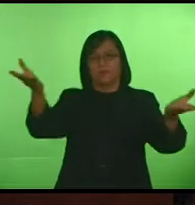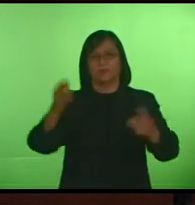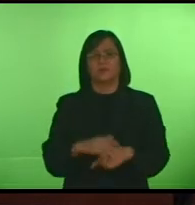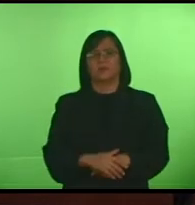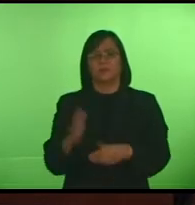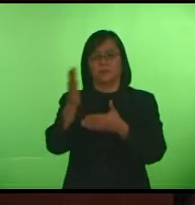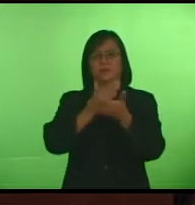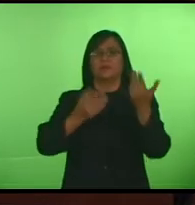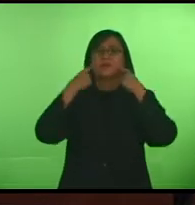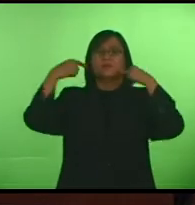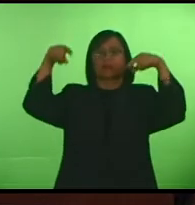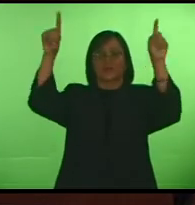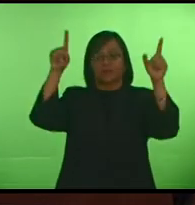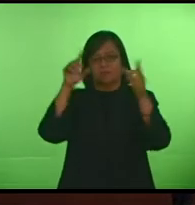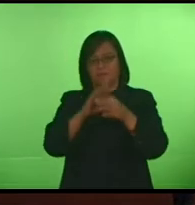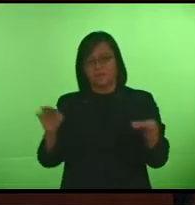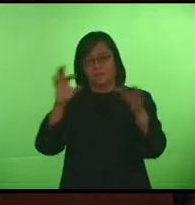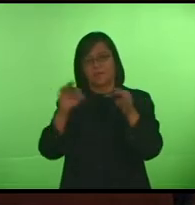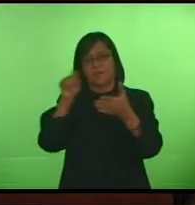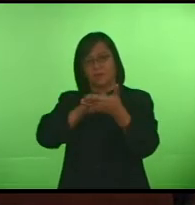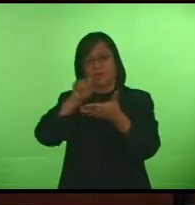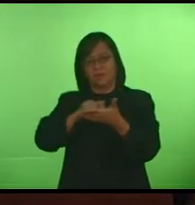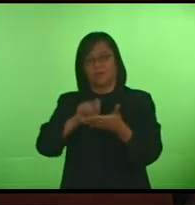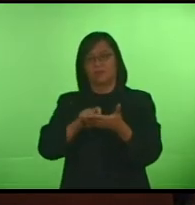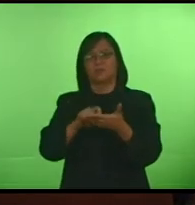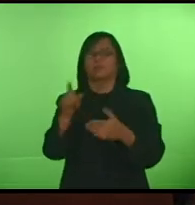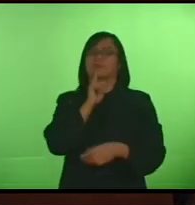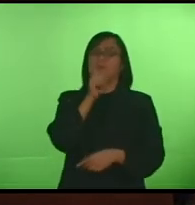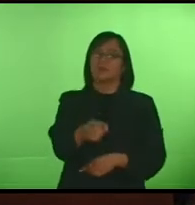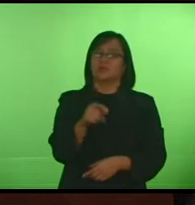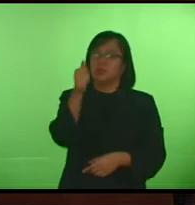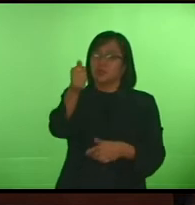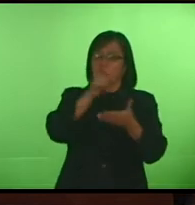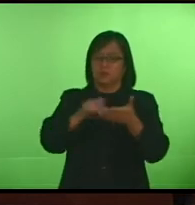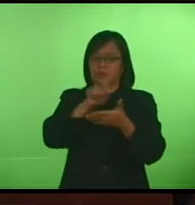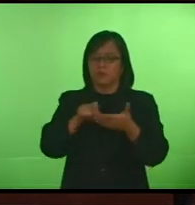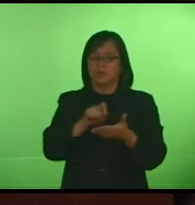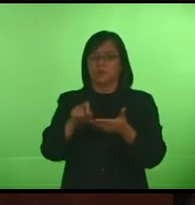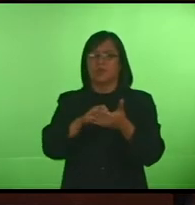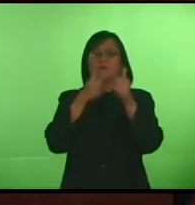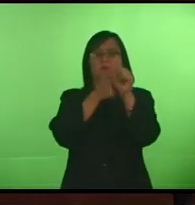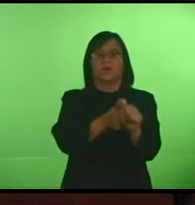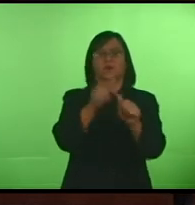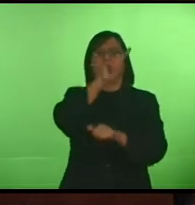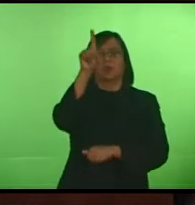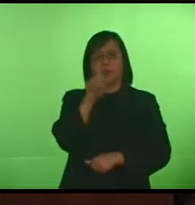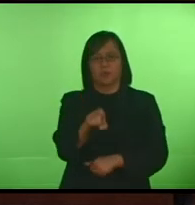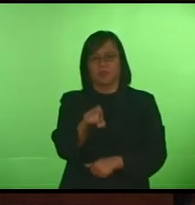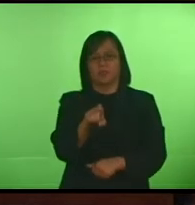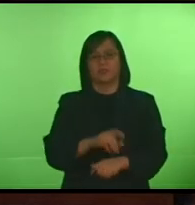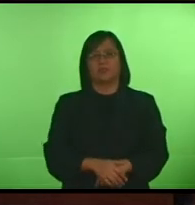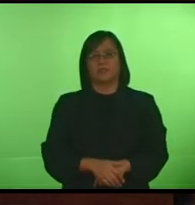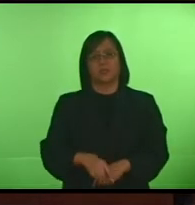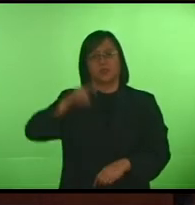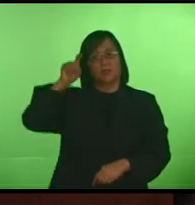of successful essay writing is to ensure that you write according to what the question wants. You have